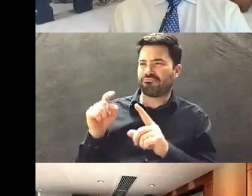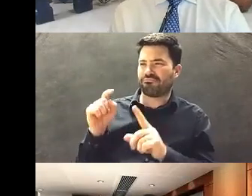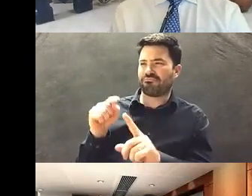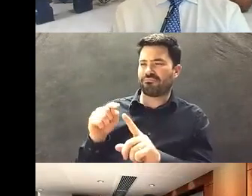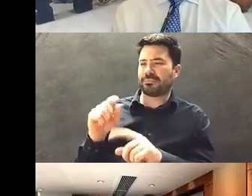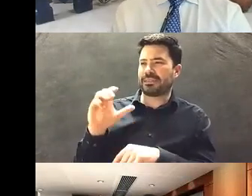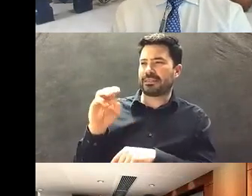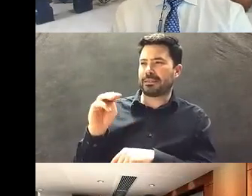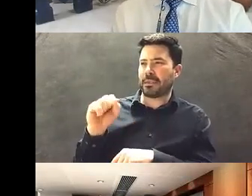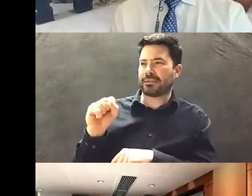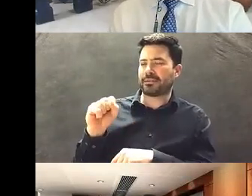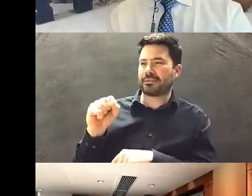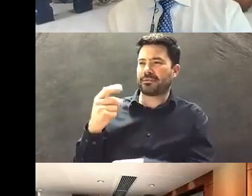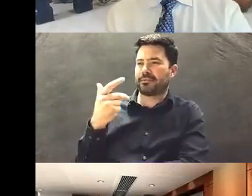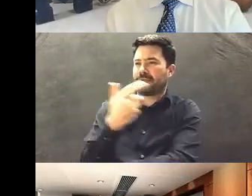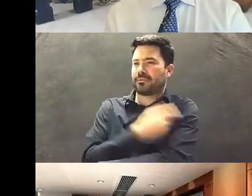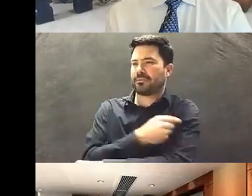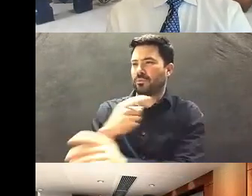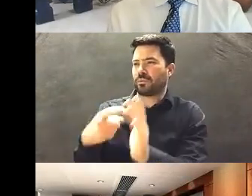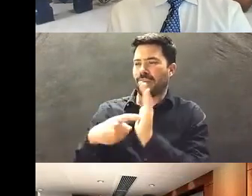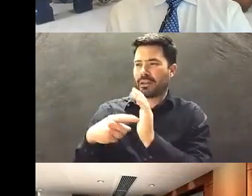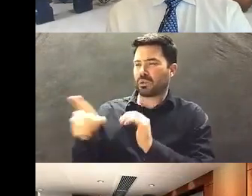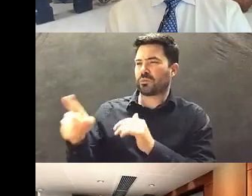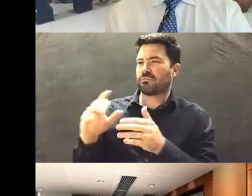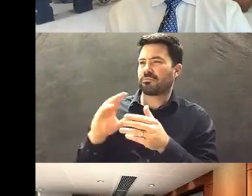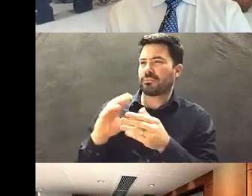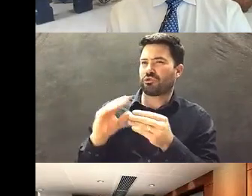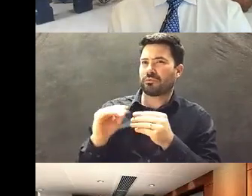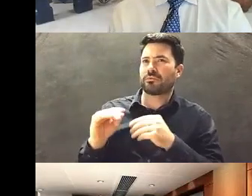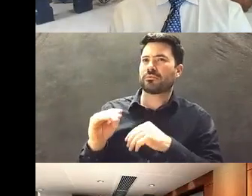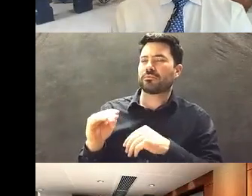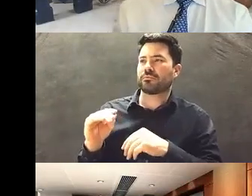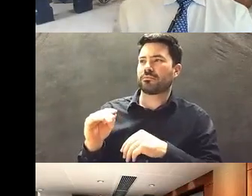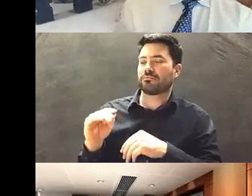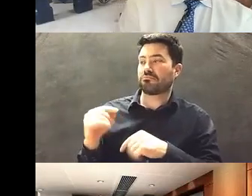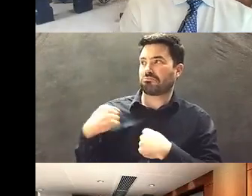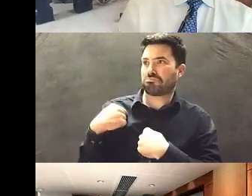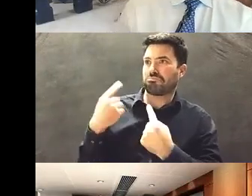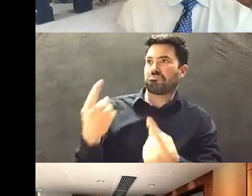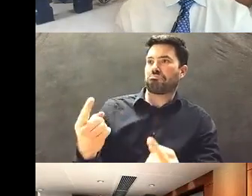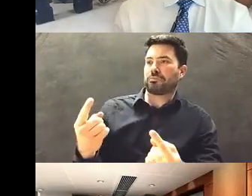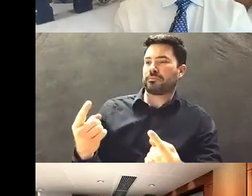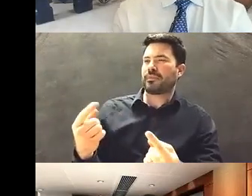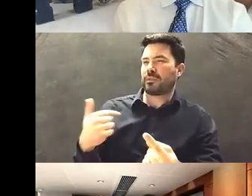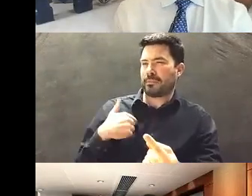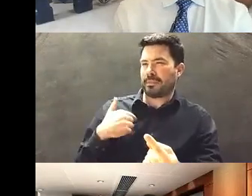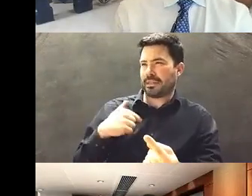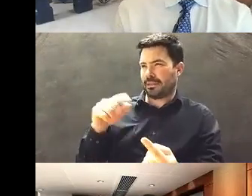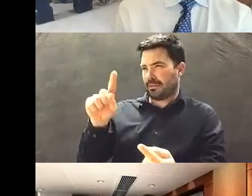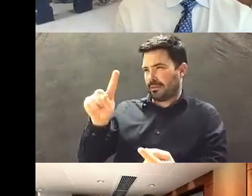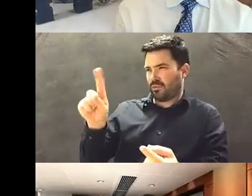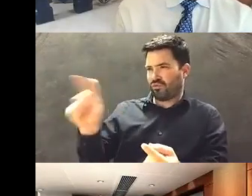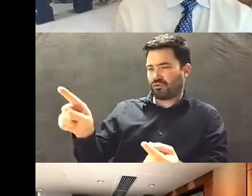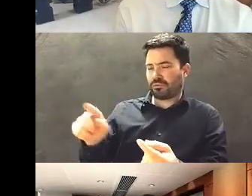vaccine requirement. You've referenced where we are at this point, so I will ask the question